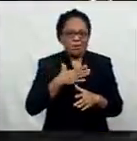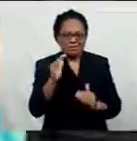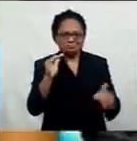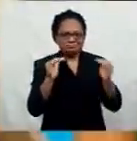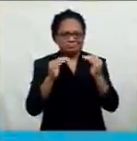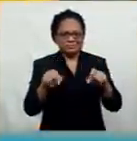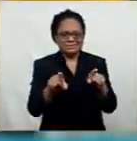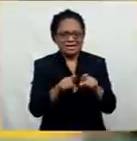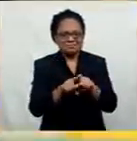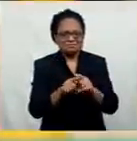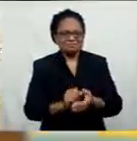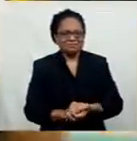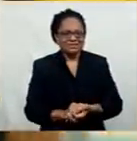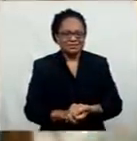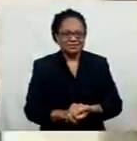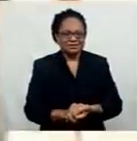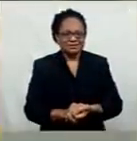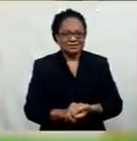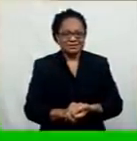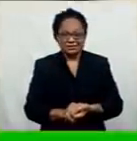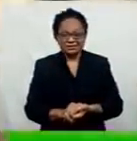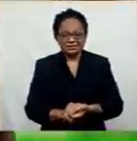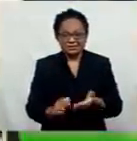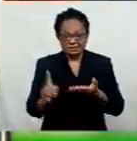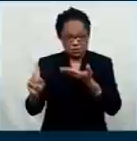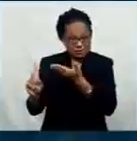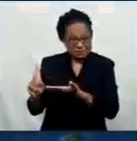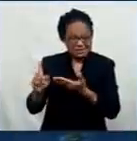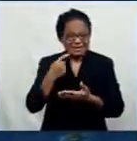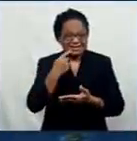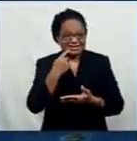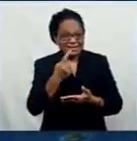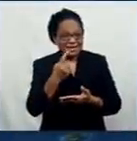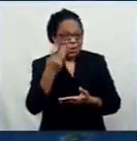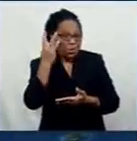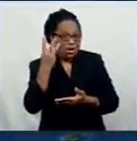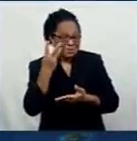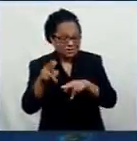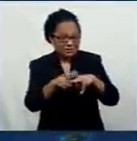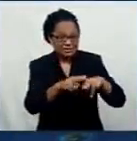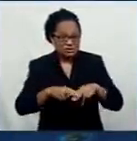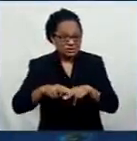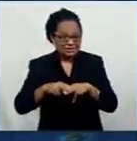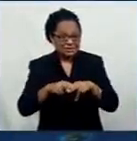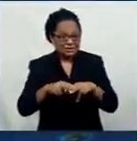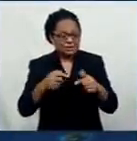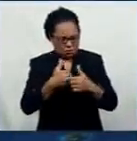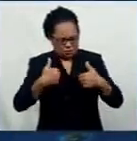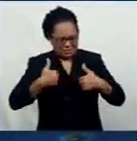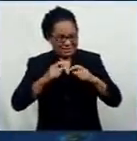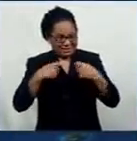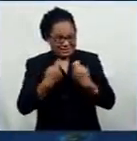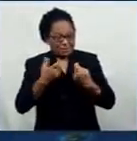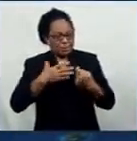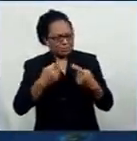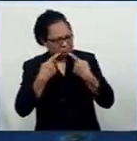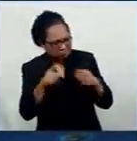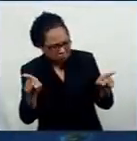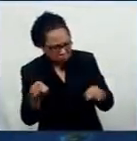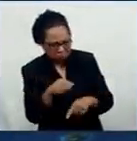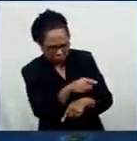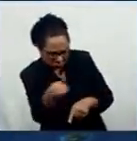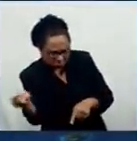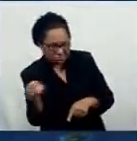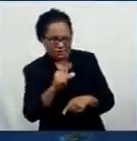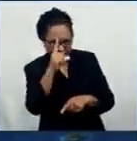For now, women here in Fiji, we just want to tell everybody that we can be one day standing